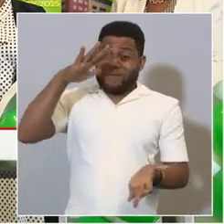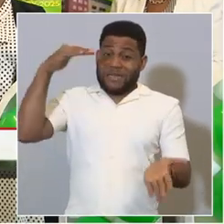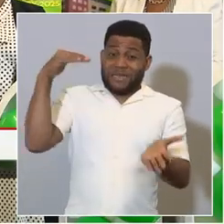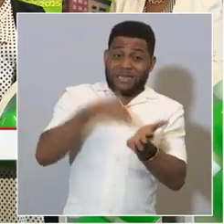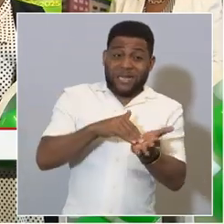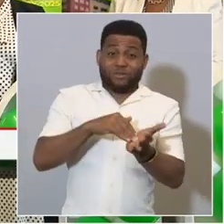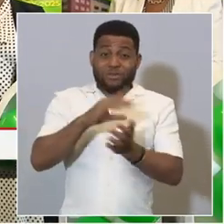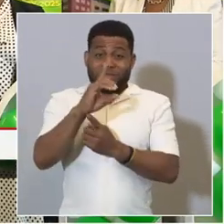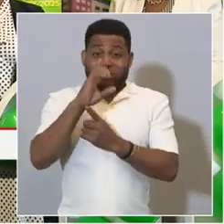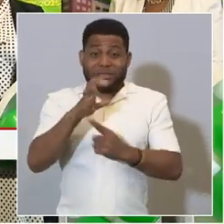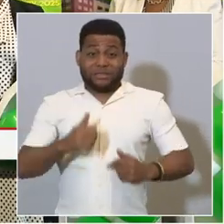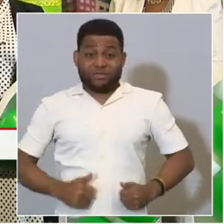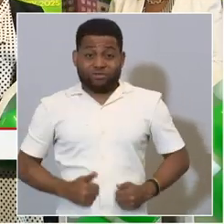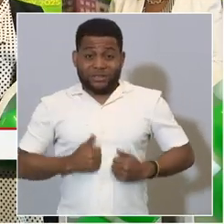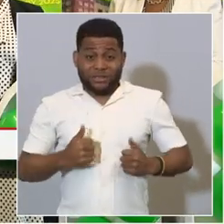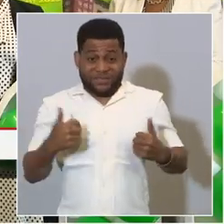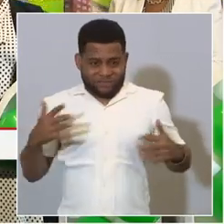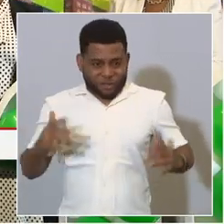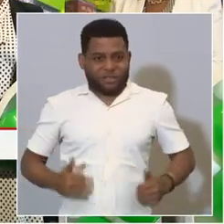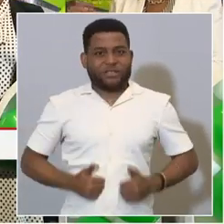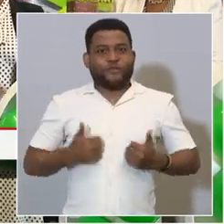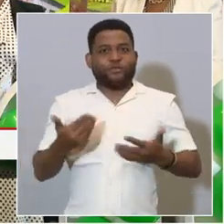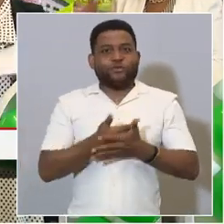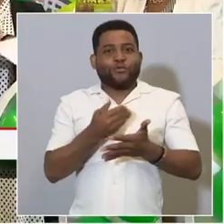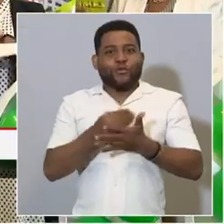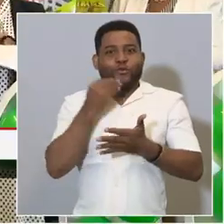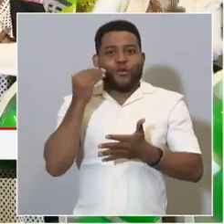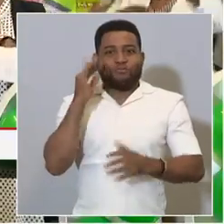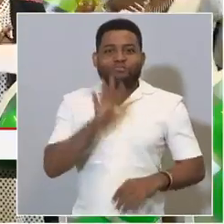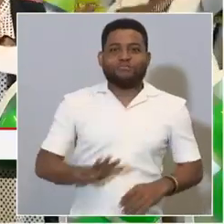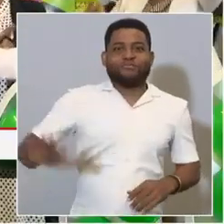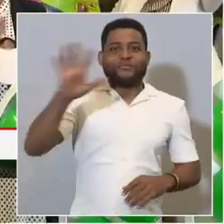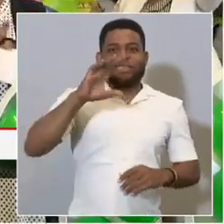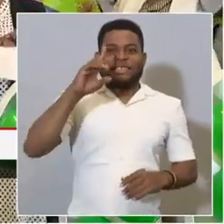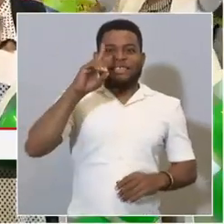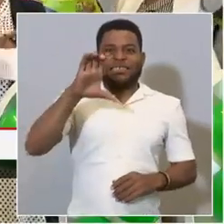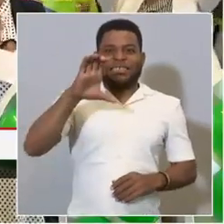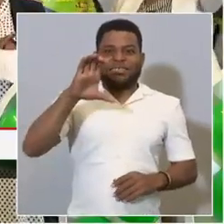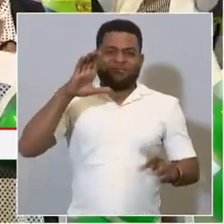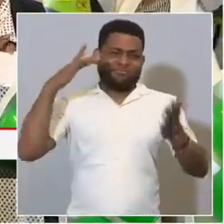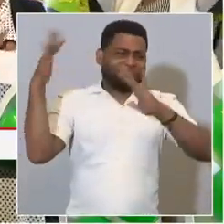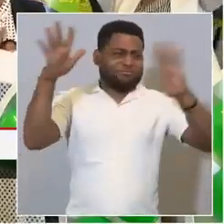are living in their new homes across the city.